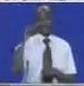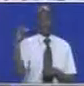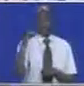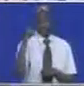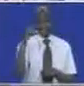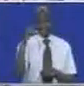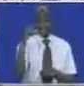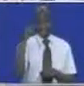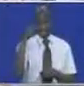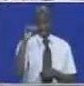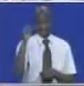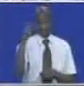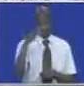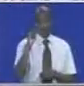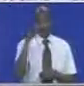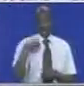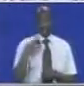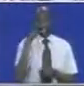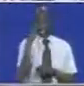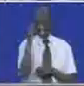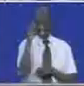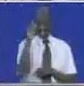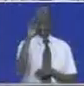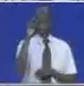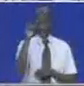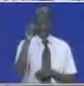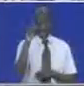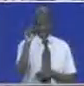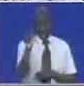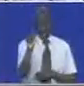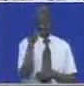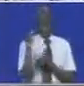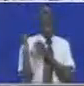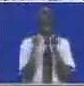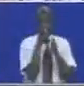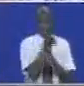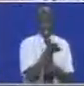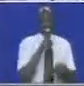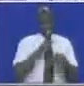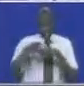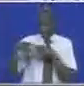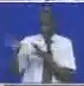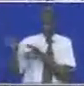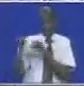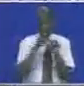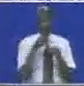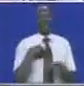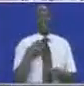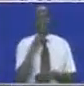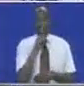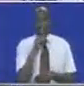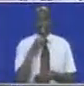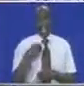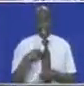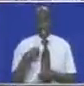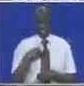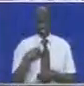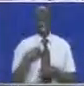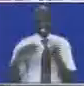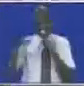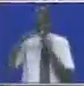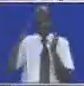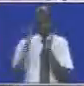current Maasai land, Transmara. So when we left there, my father had a limited interaction